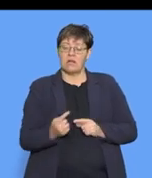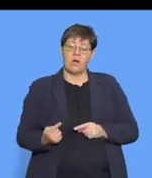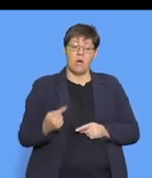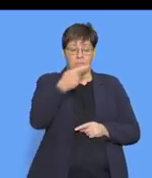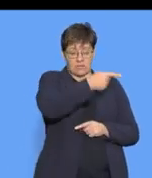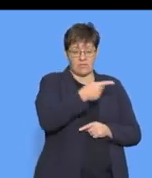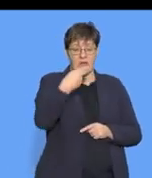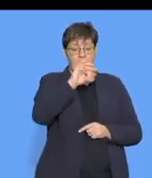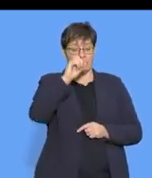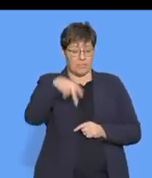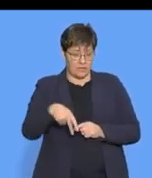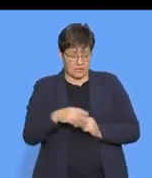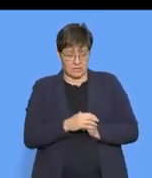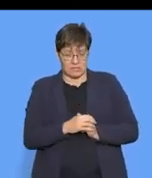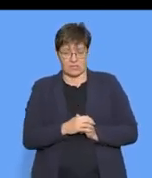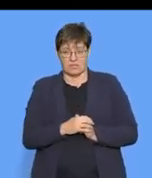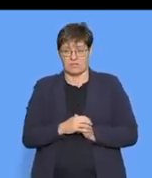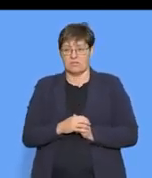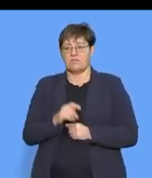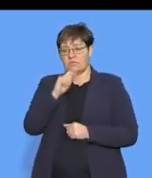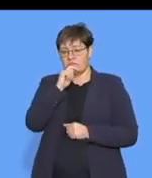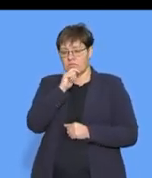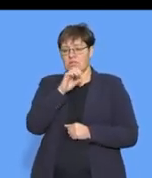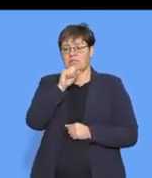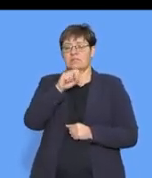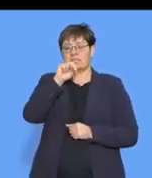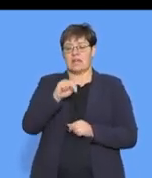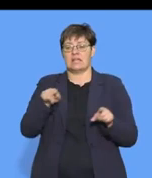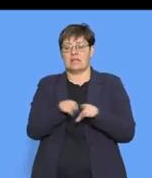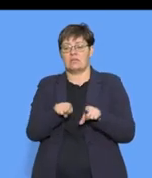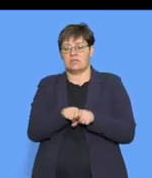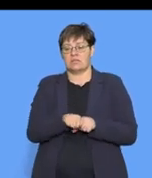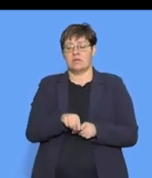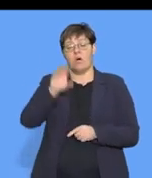over hypotenuse. So we'll be using our